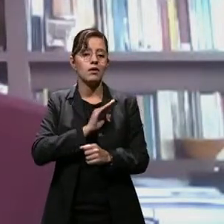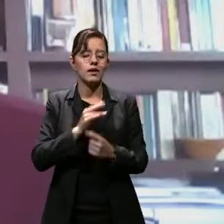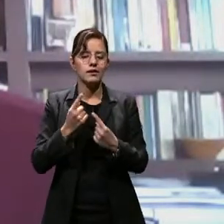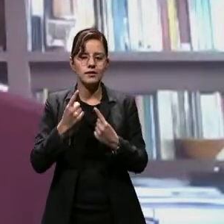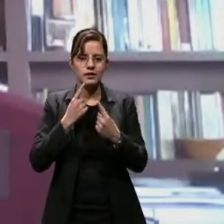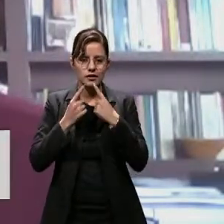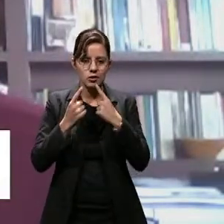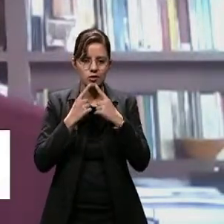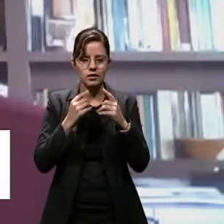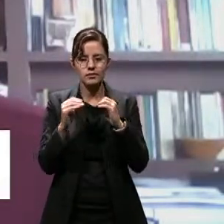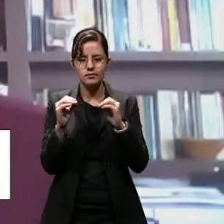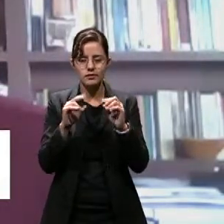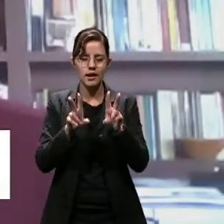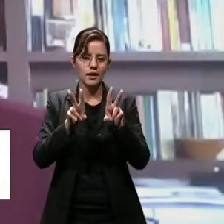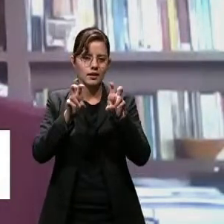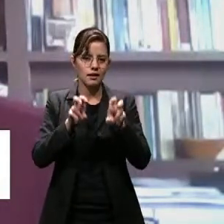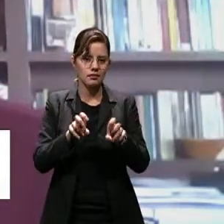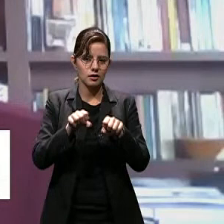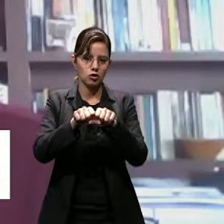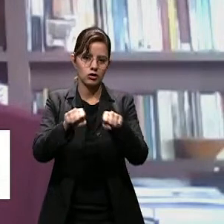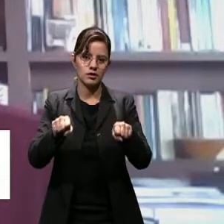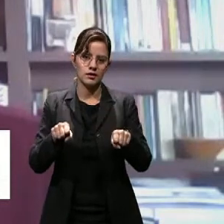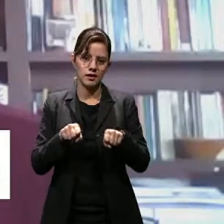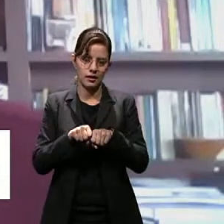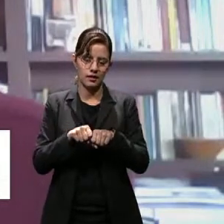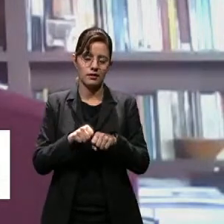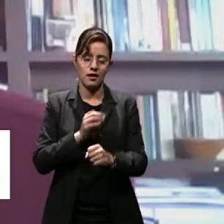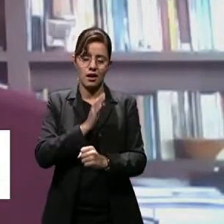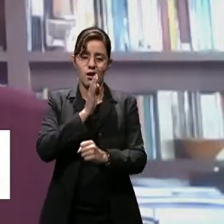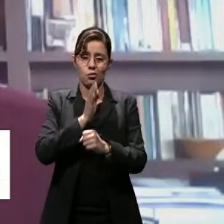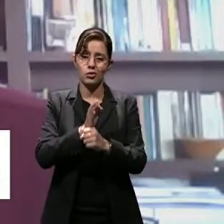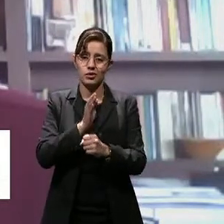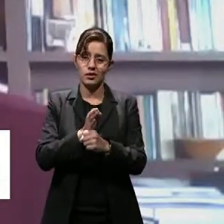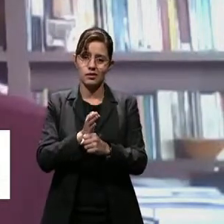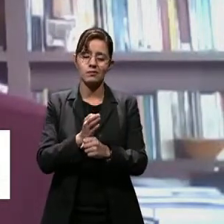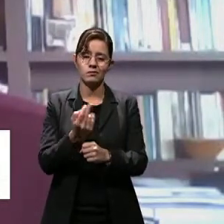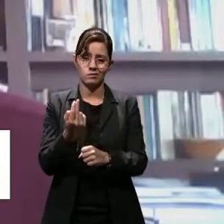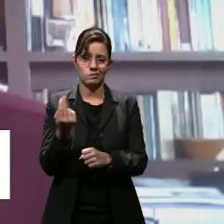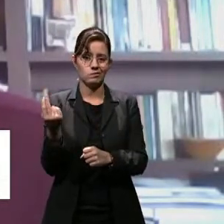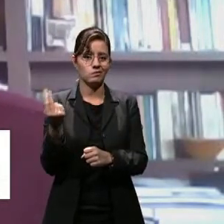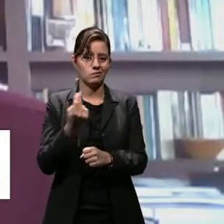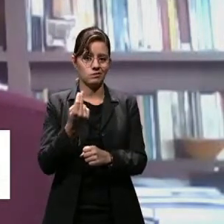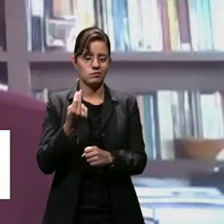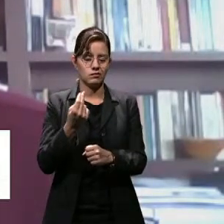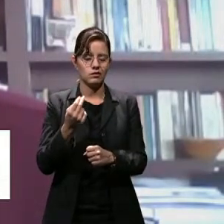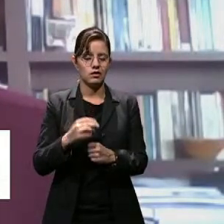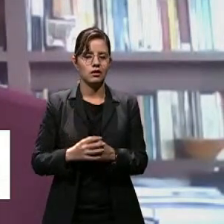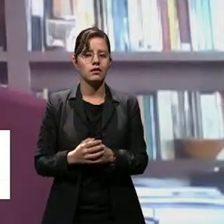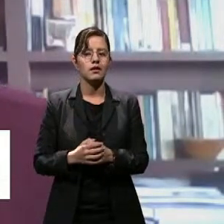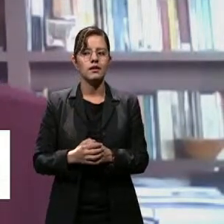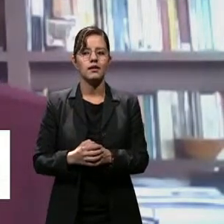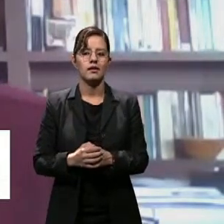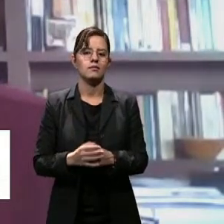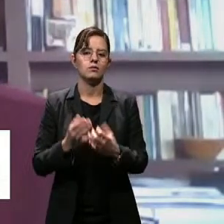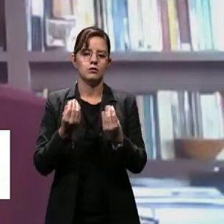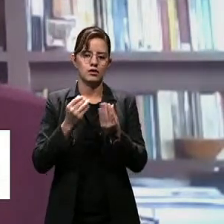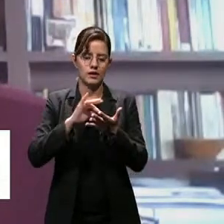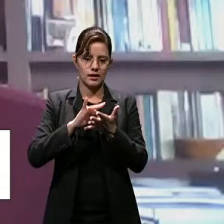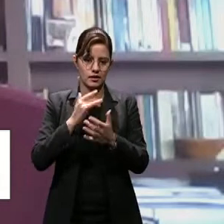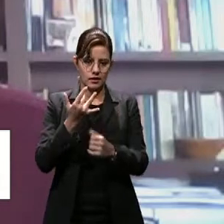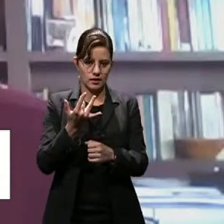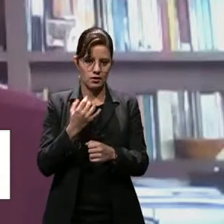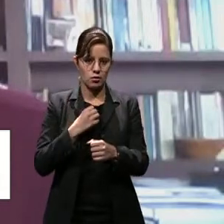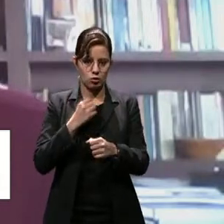we are discussing such important topics in these relevant moments. I want to say thank you